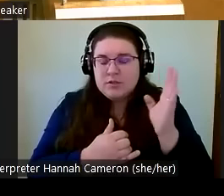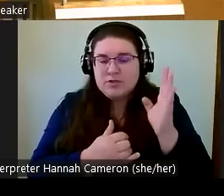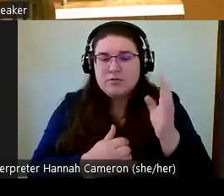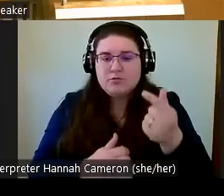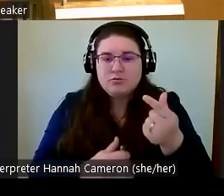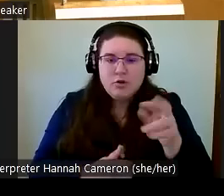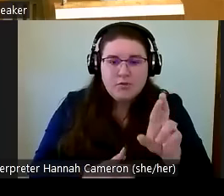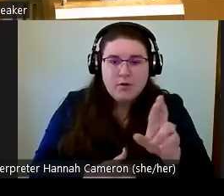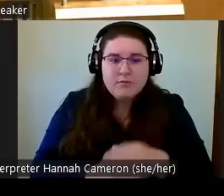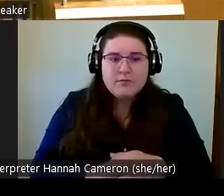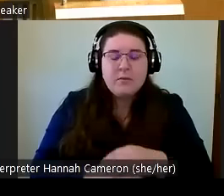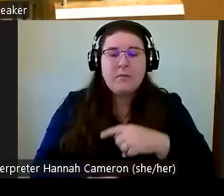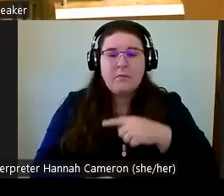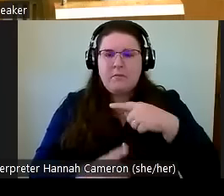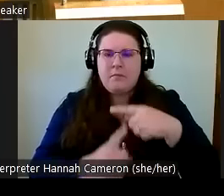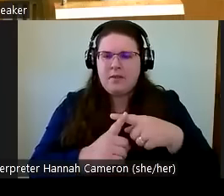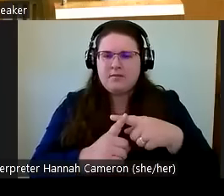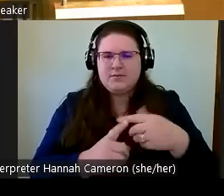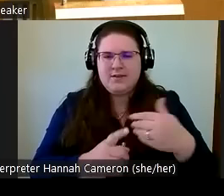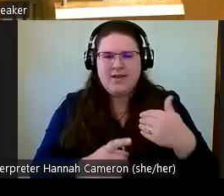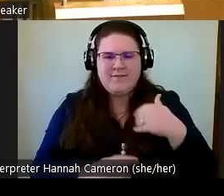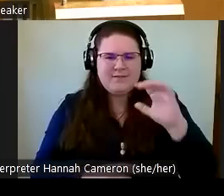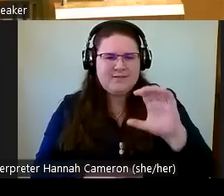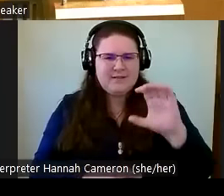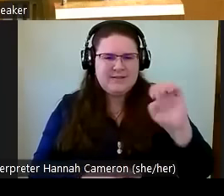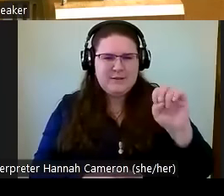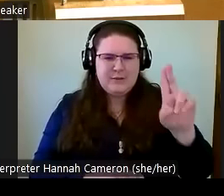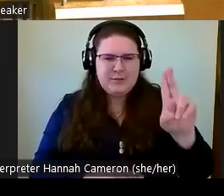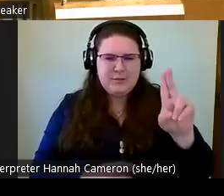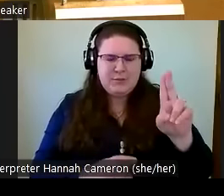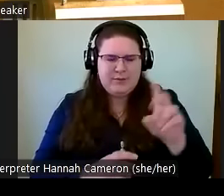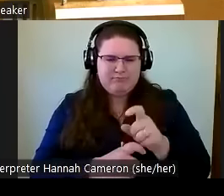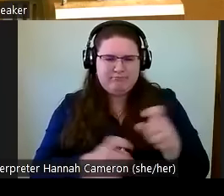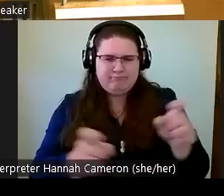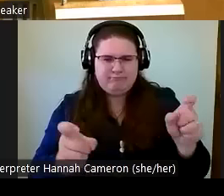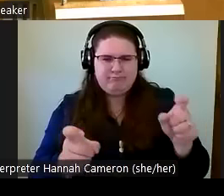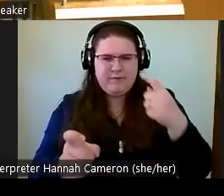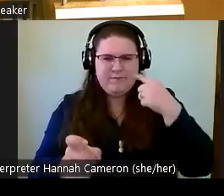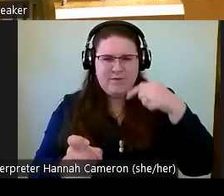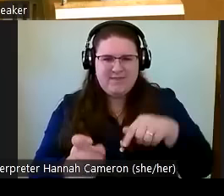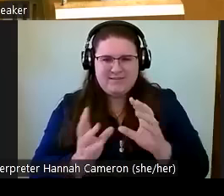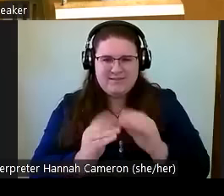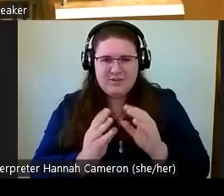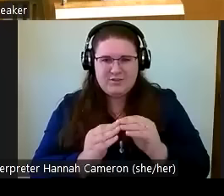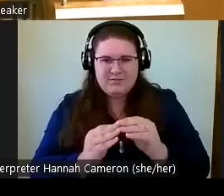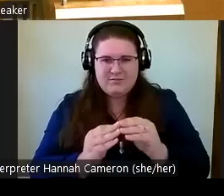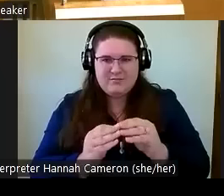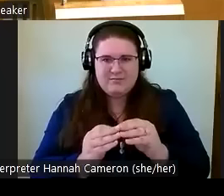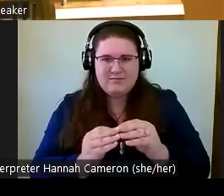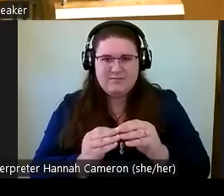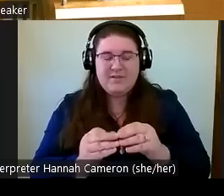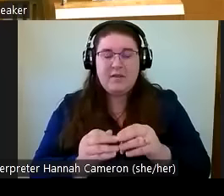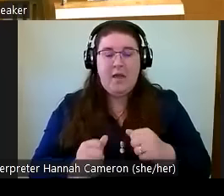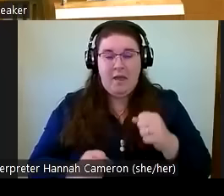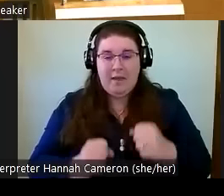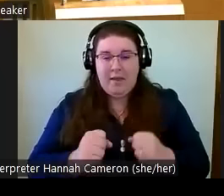enables you to receive continuing education credit for the session. I'm a little out of breath because this is farther than class of